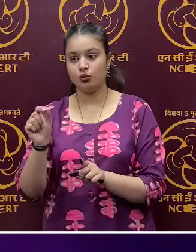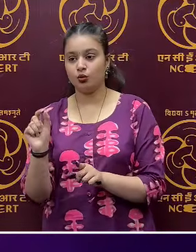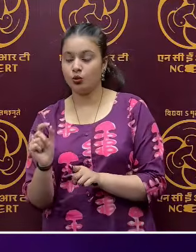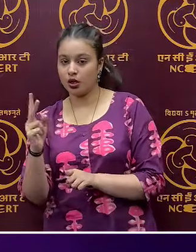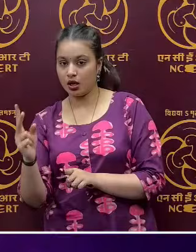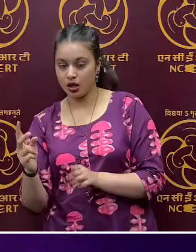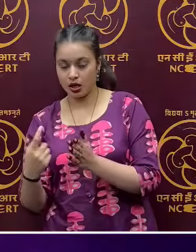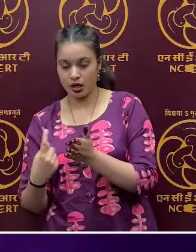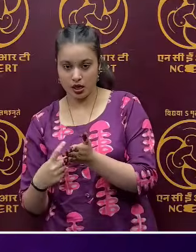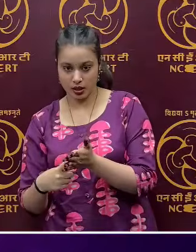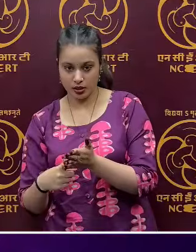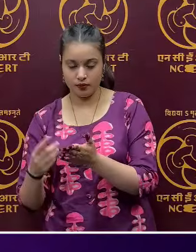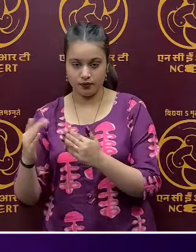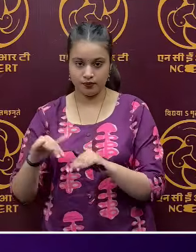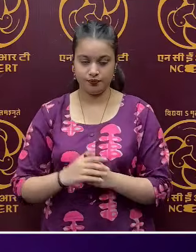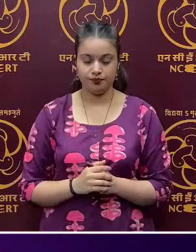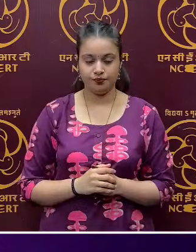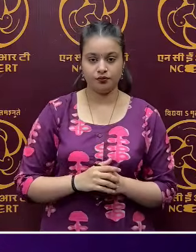accent and accent.